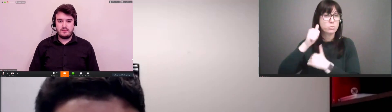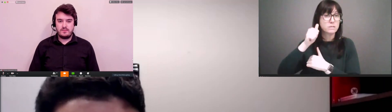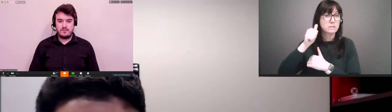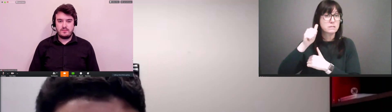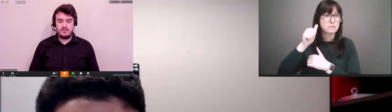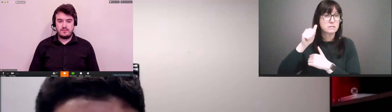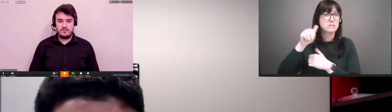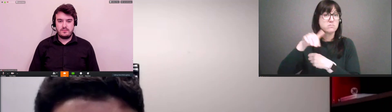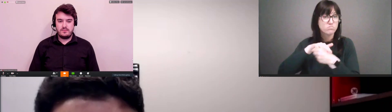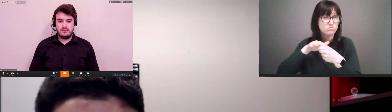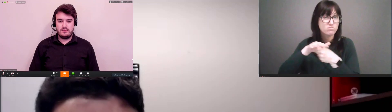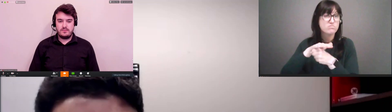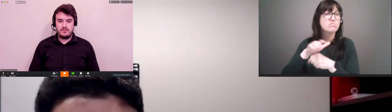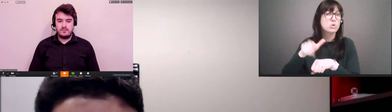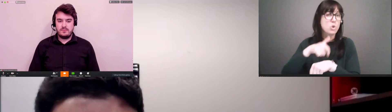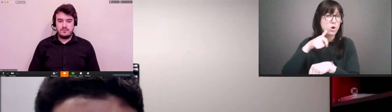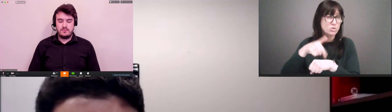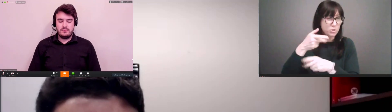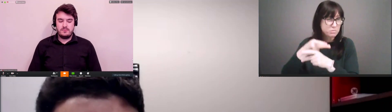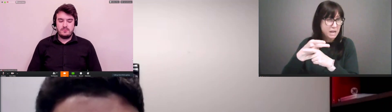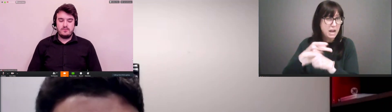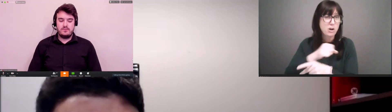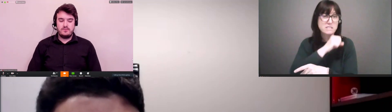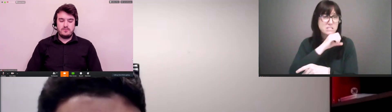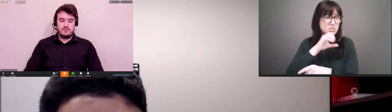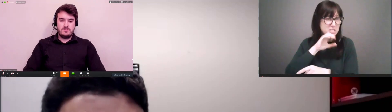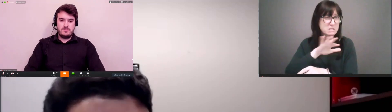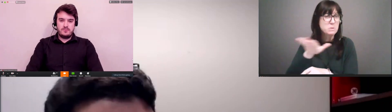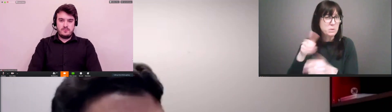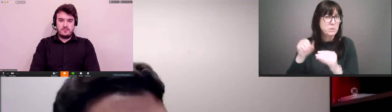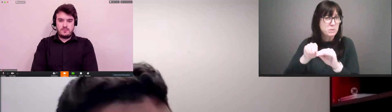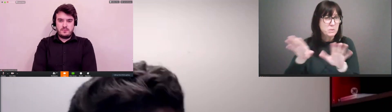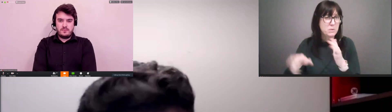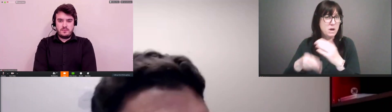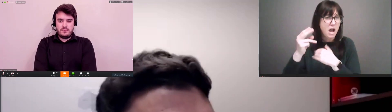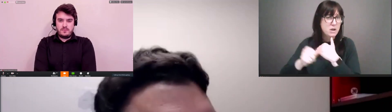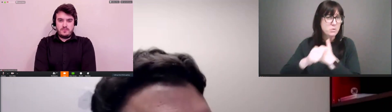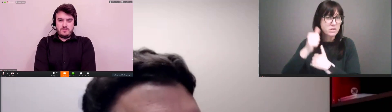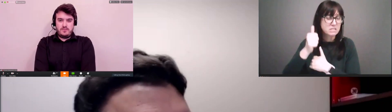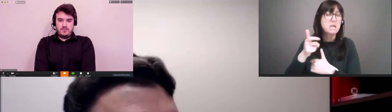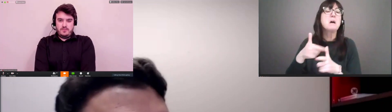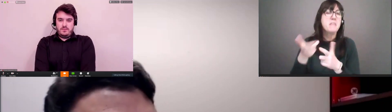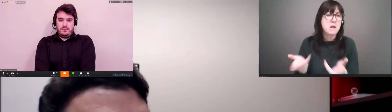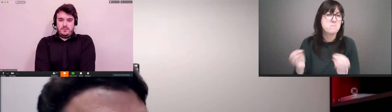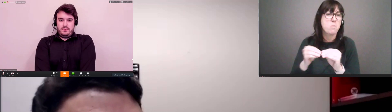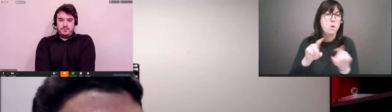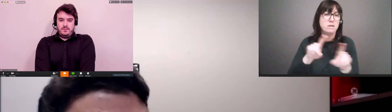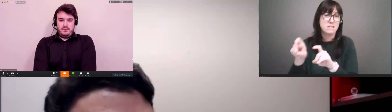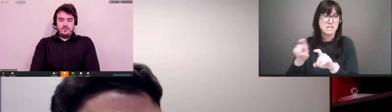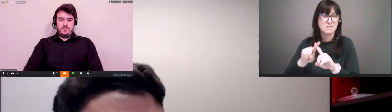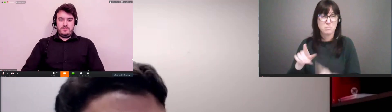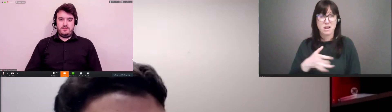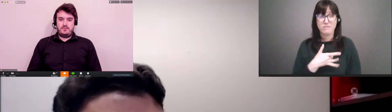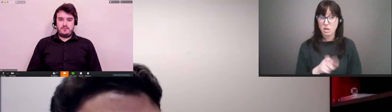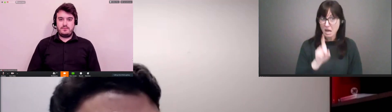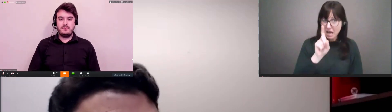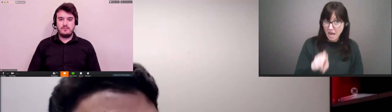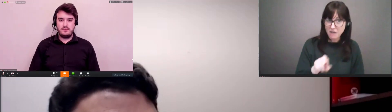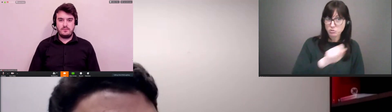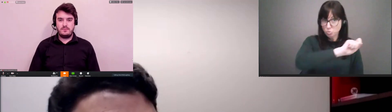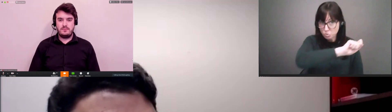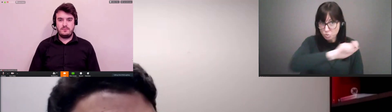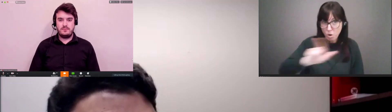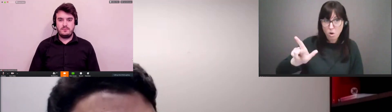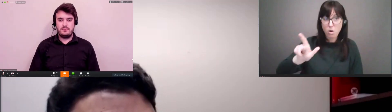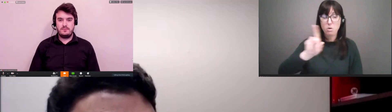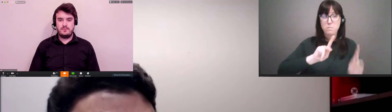which are a particular concern. But I'm not sure we'll actually need to get to a point where we have to test every